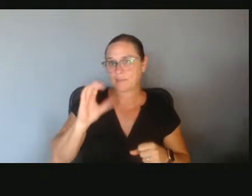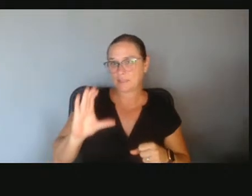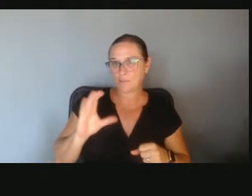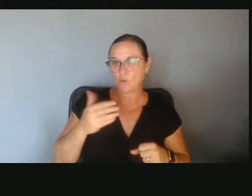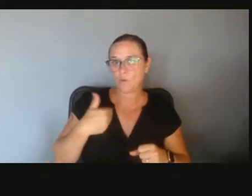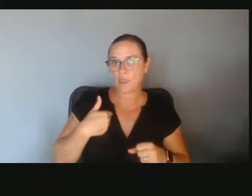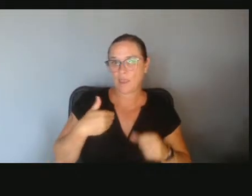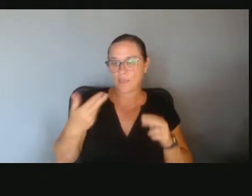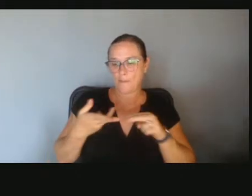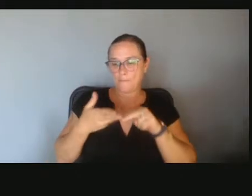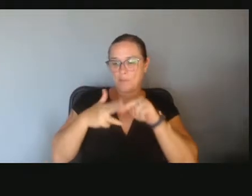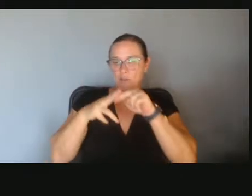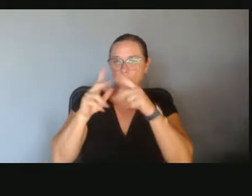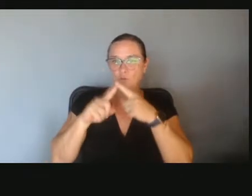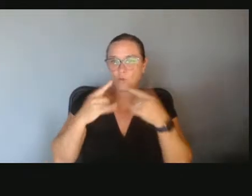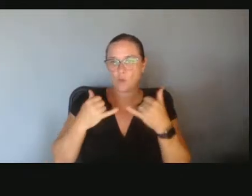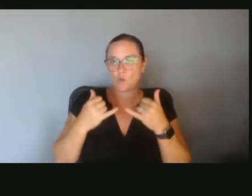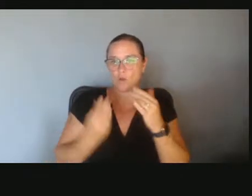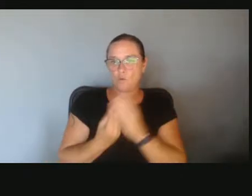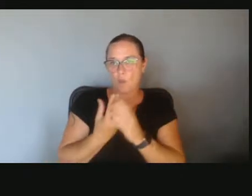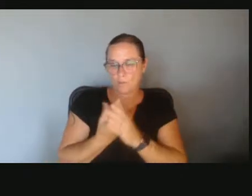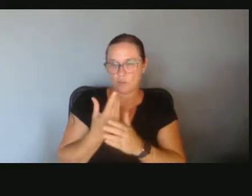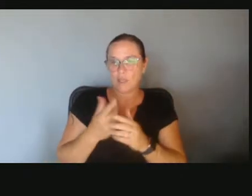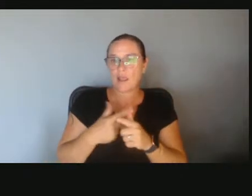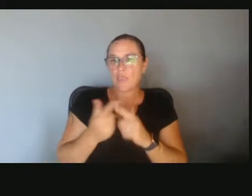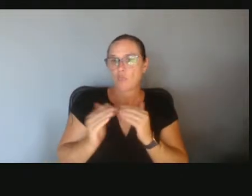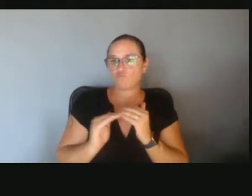current eruption. Since then, it's been pretty low.